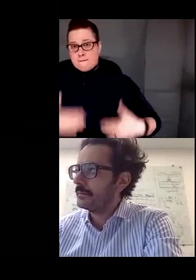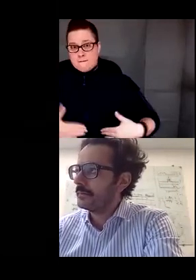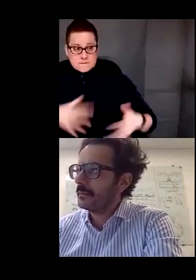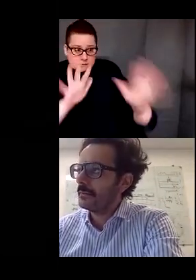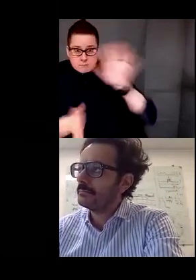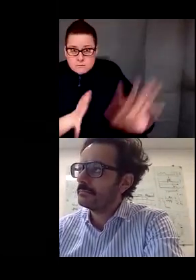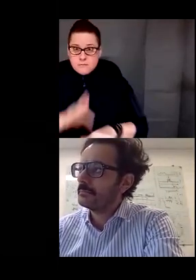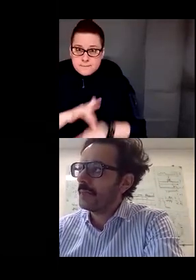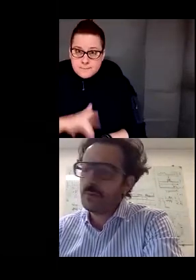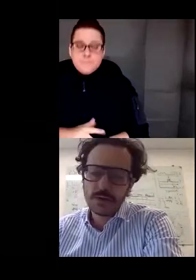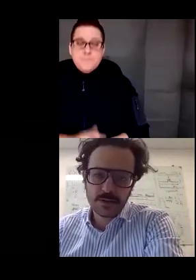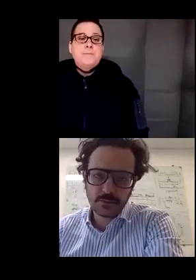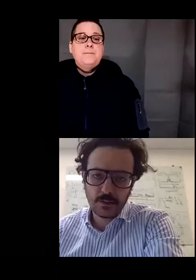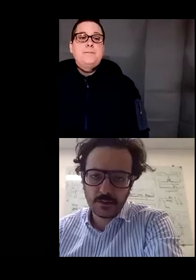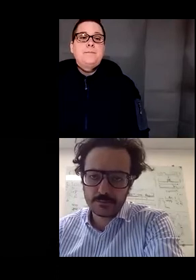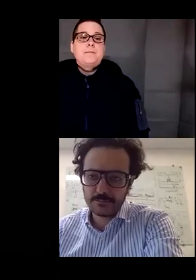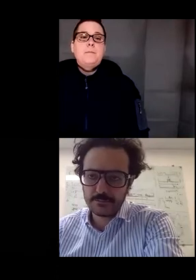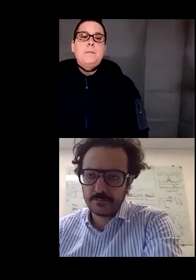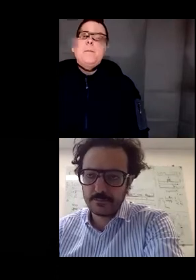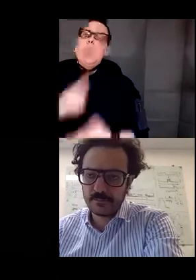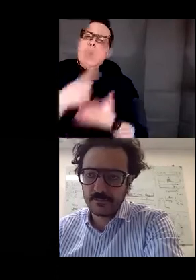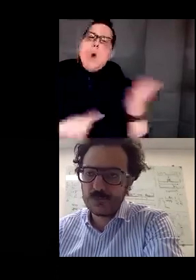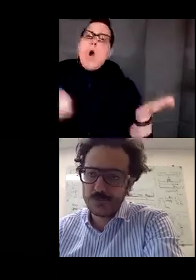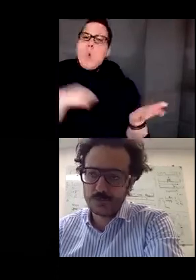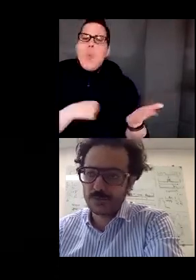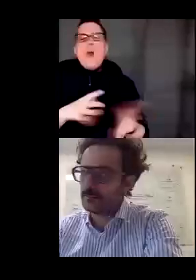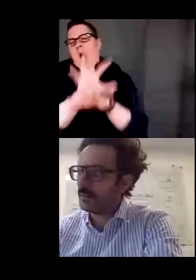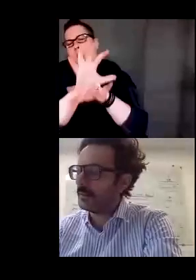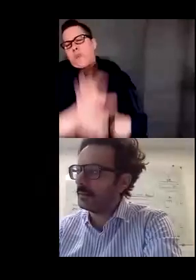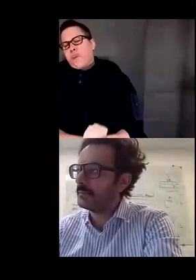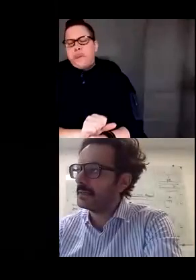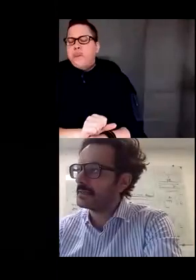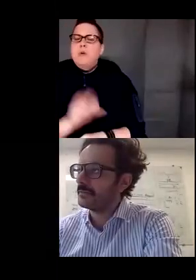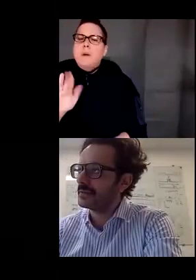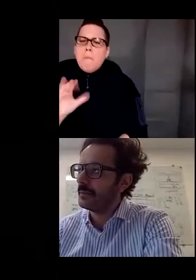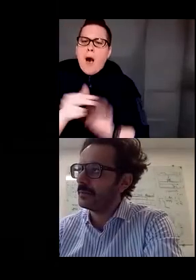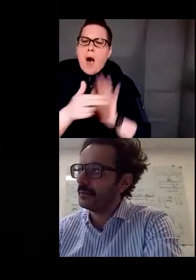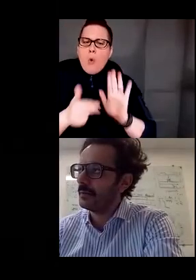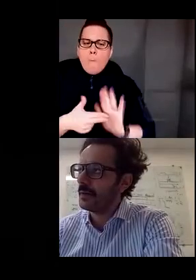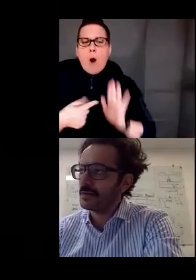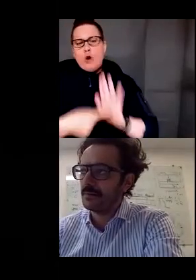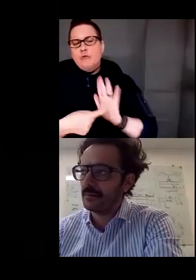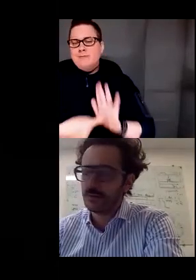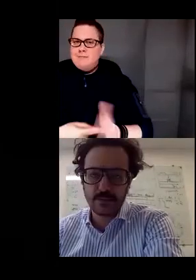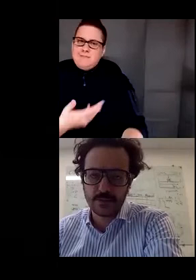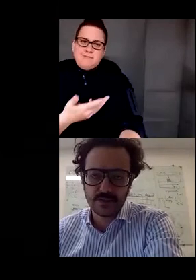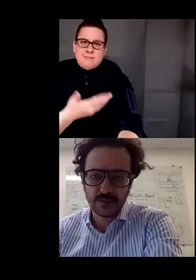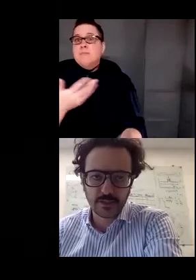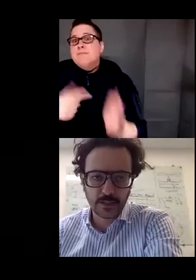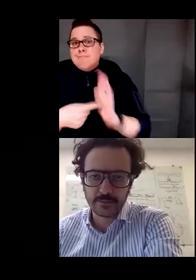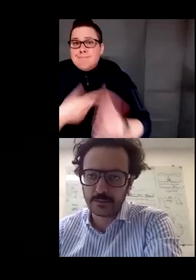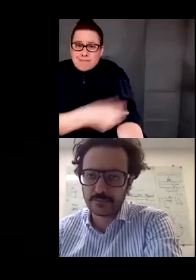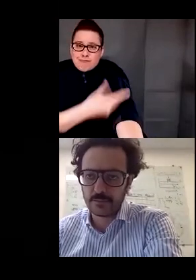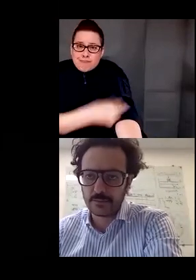And biomarkers that we are very used to in medicine, for example, are simply, for example,